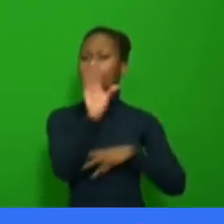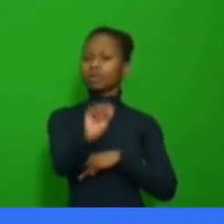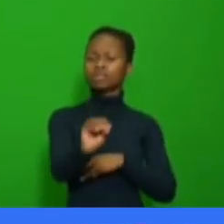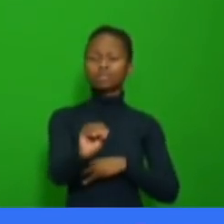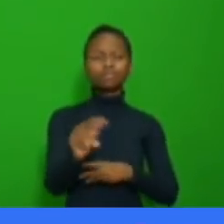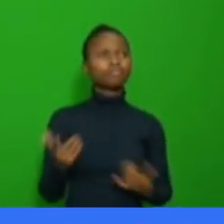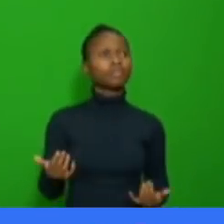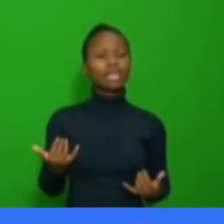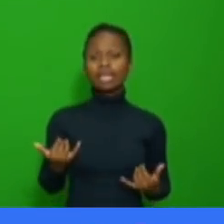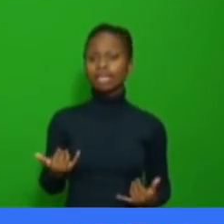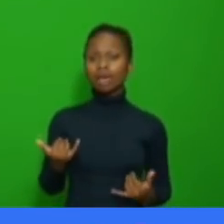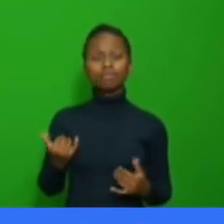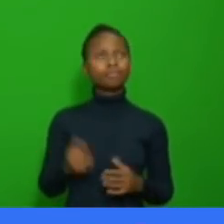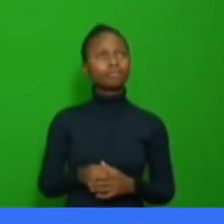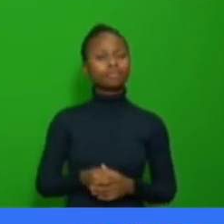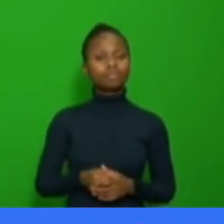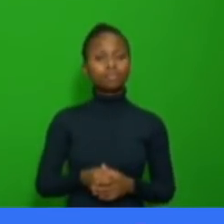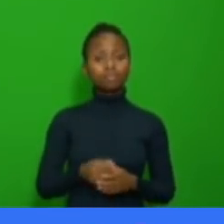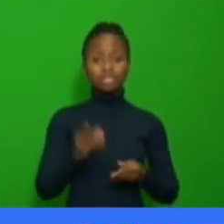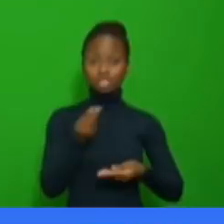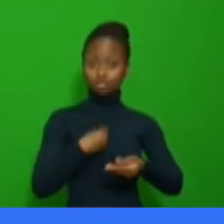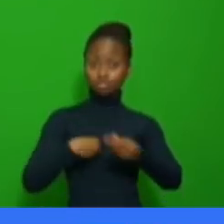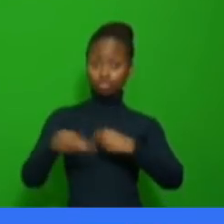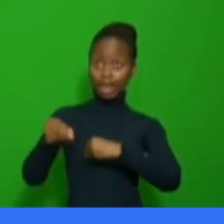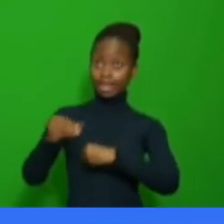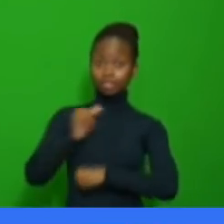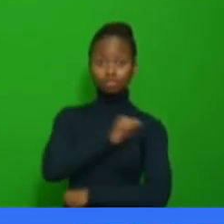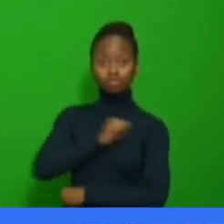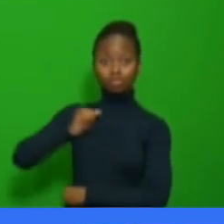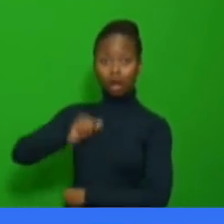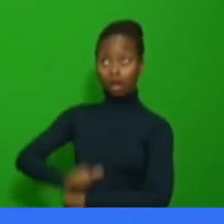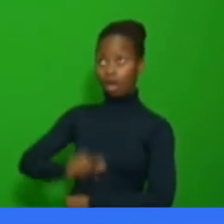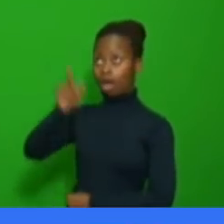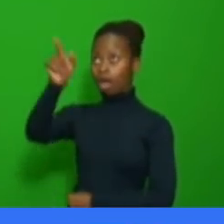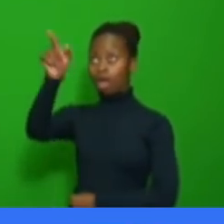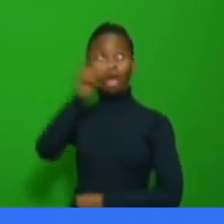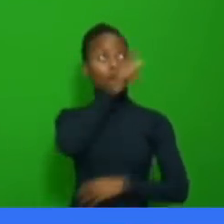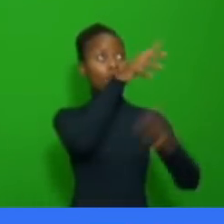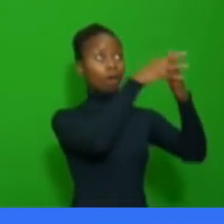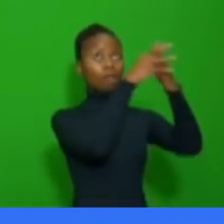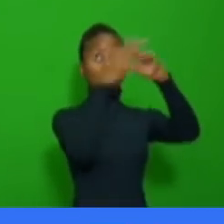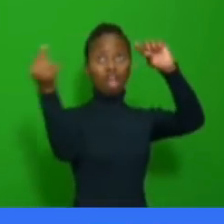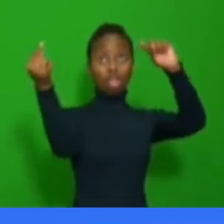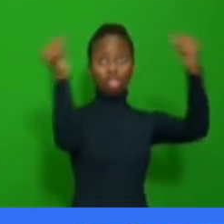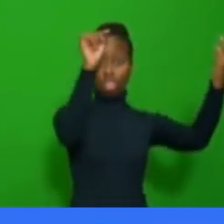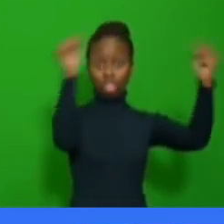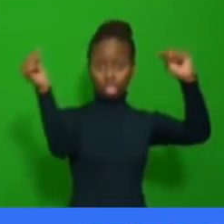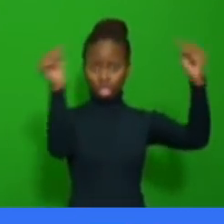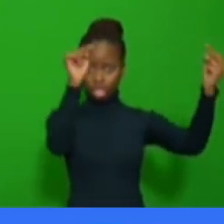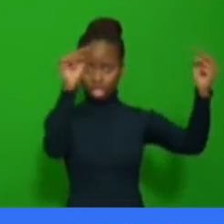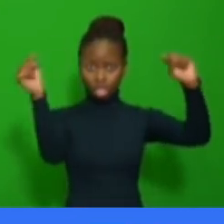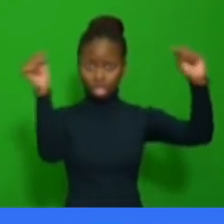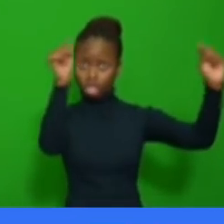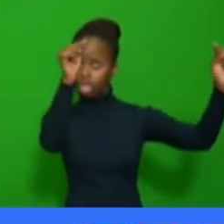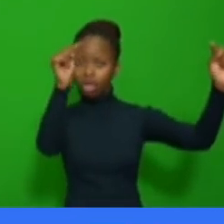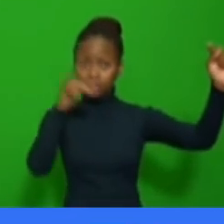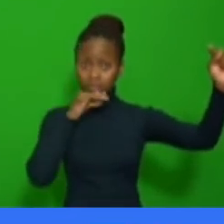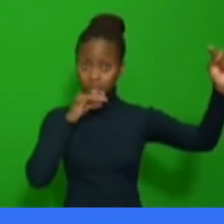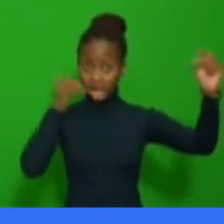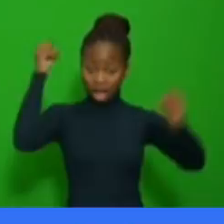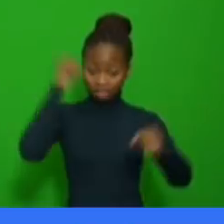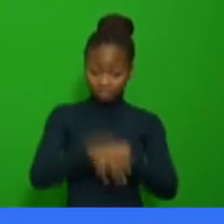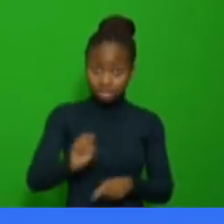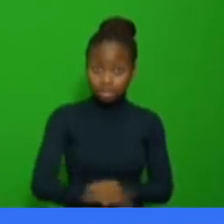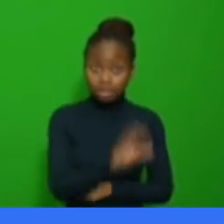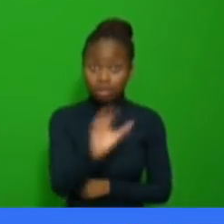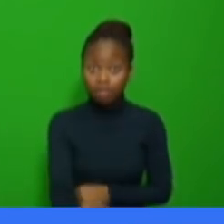how severe has the trade war between China and America been to the South African economy, and should both parties not yield, what do you see